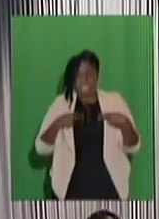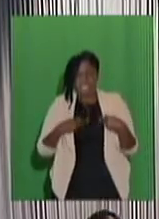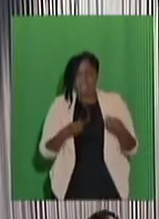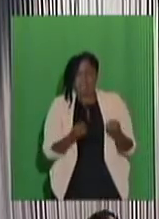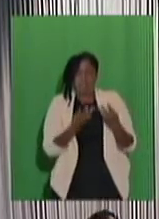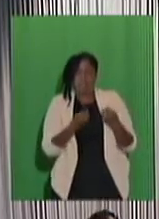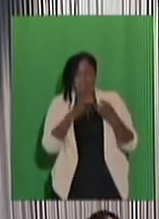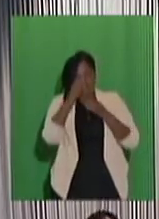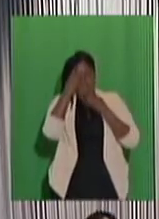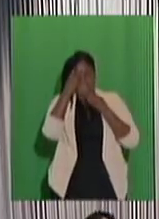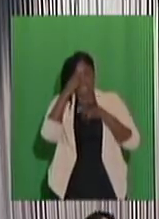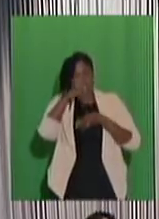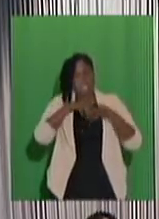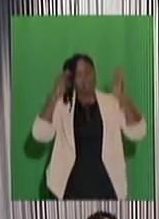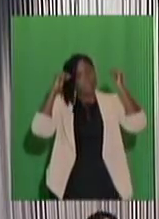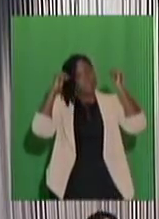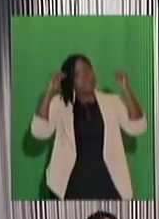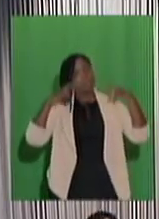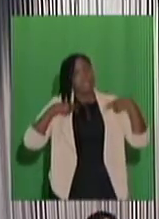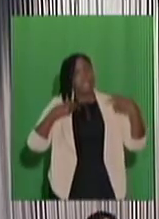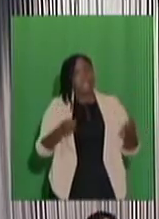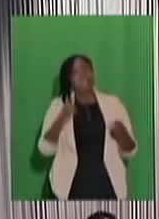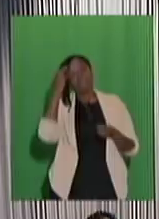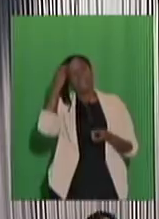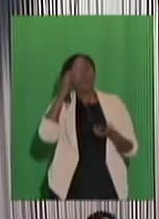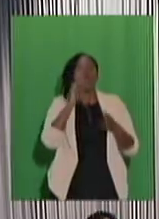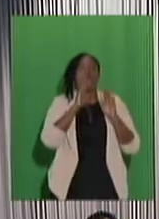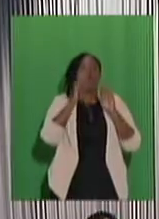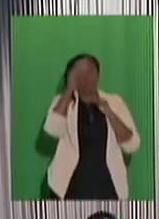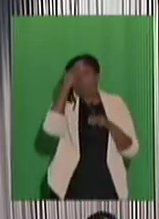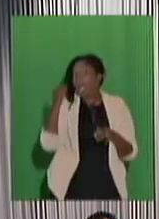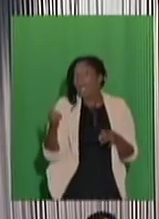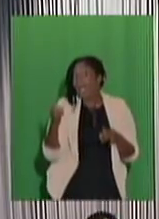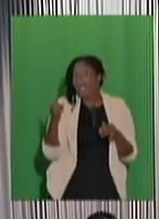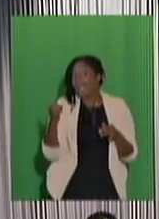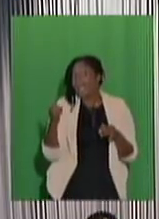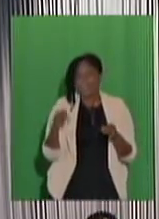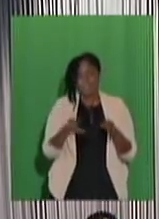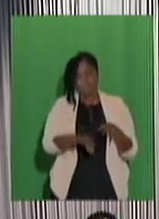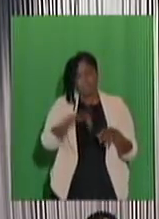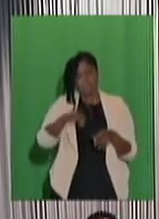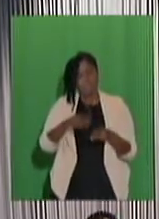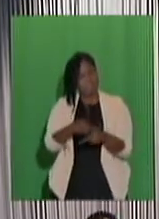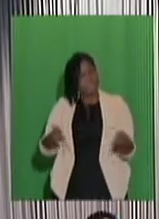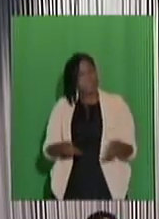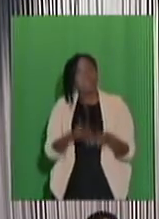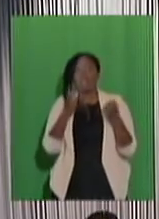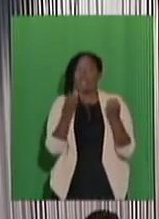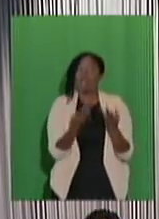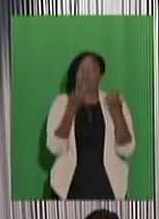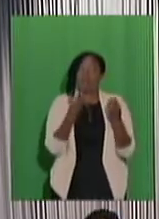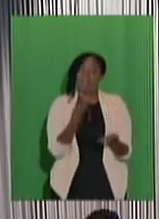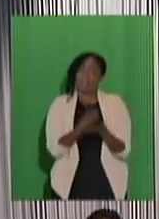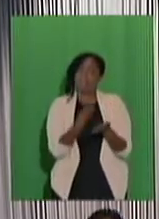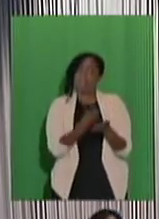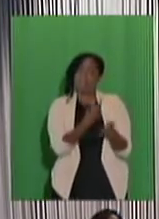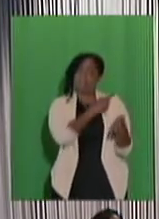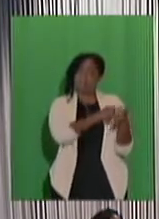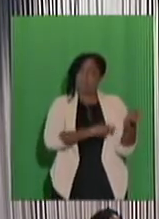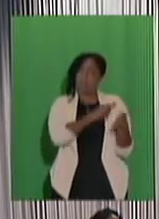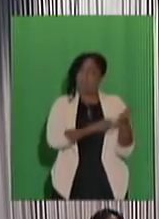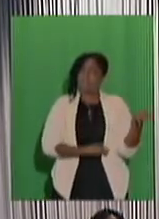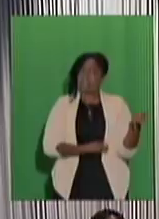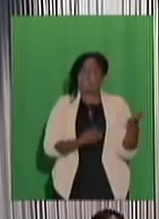ministry? You know, why are these places chosen, and what is the cost to taxpayers? How much does the ministry pay to